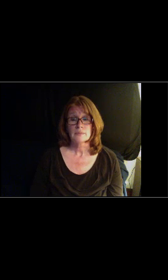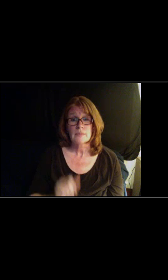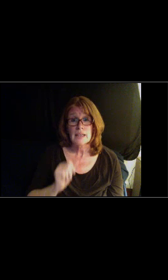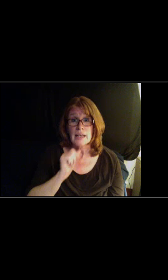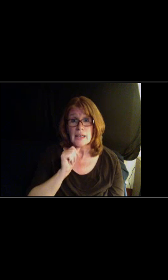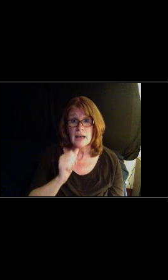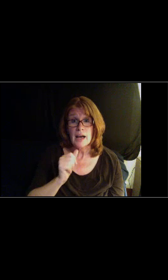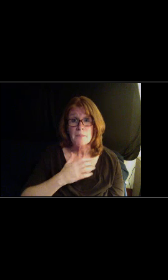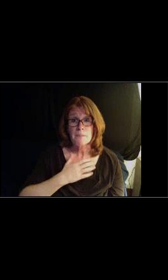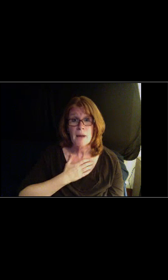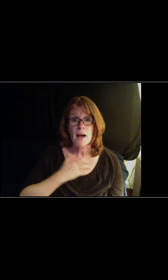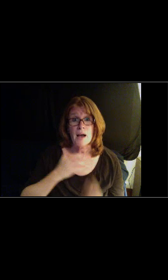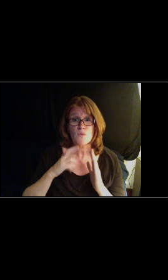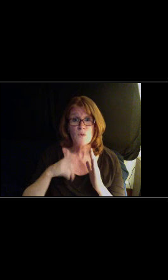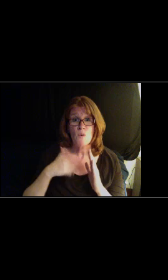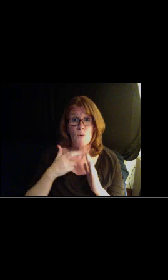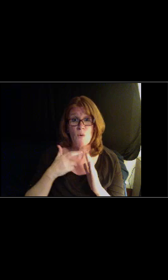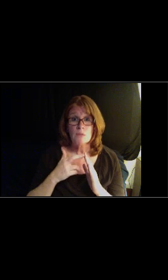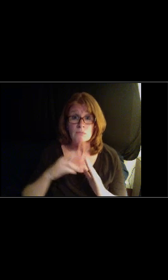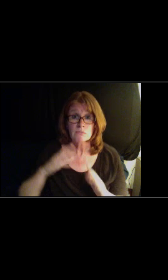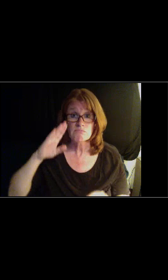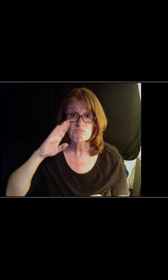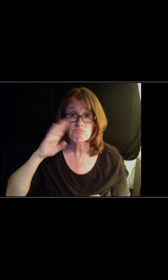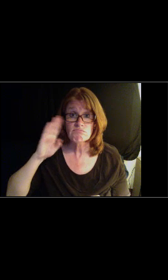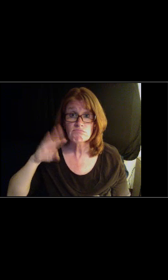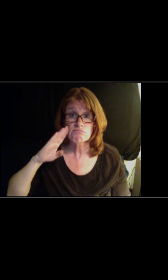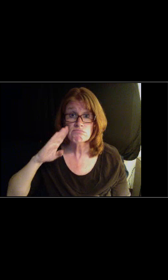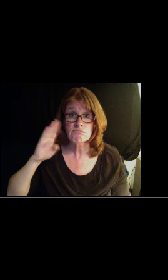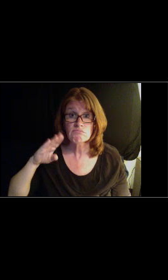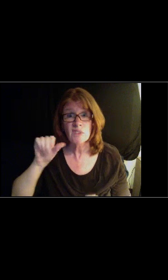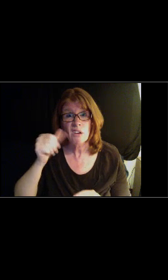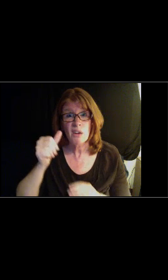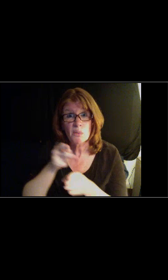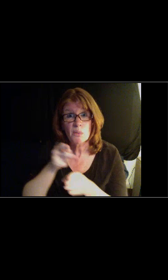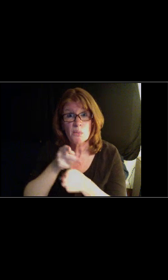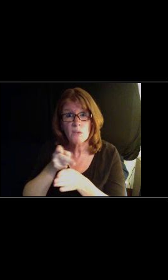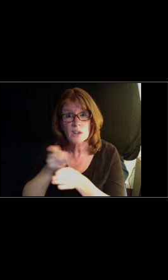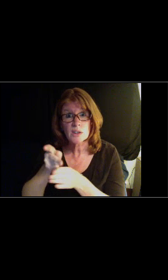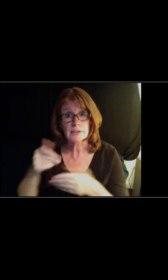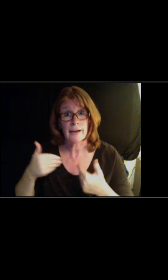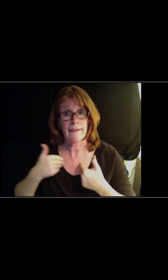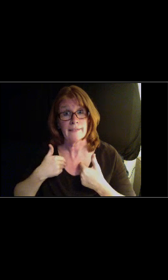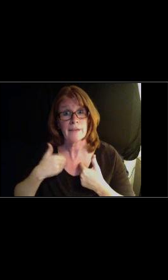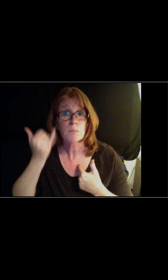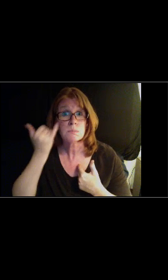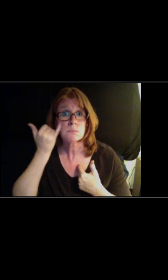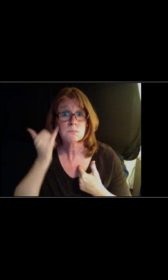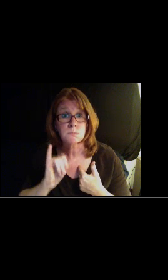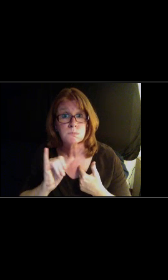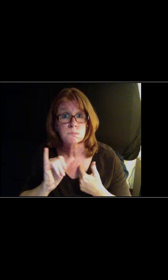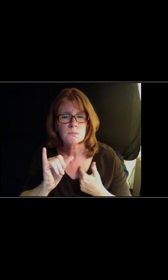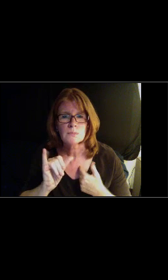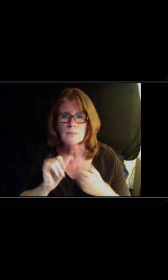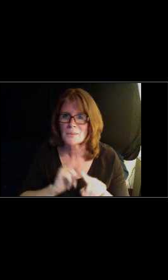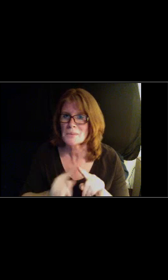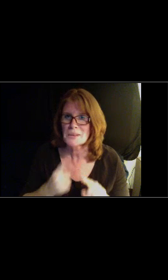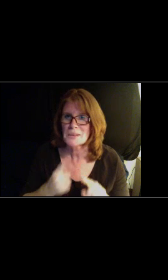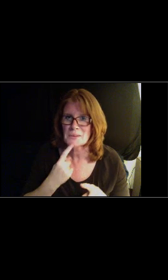The next one down could be value, where someone is saying not my